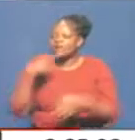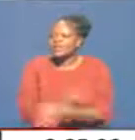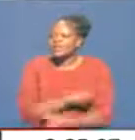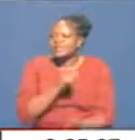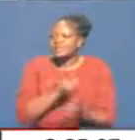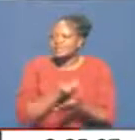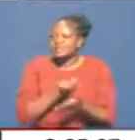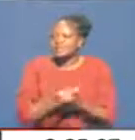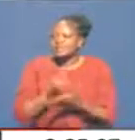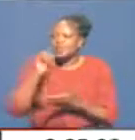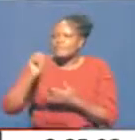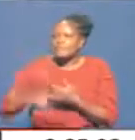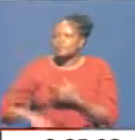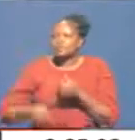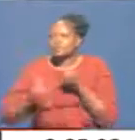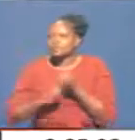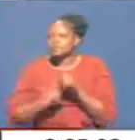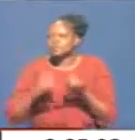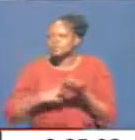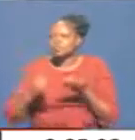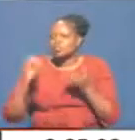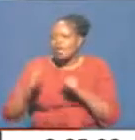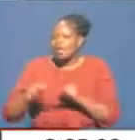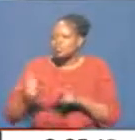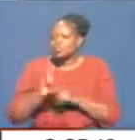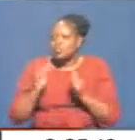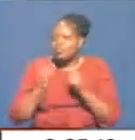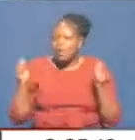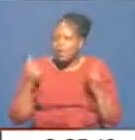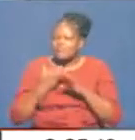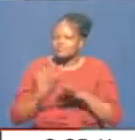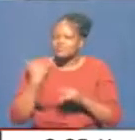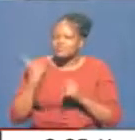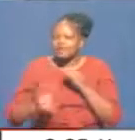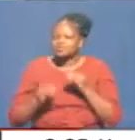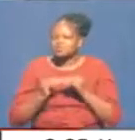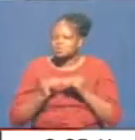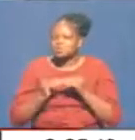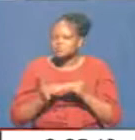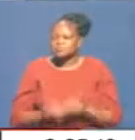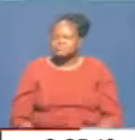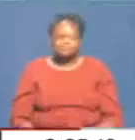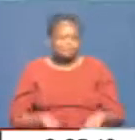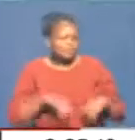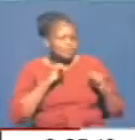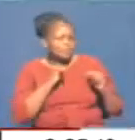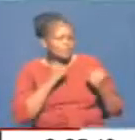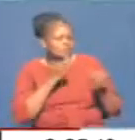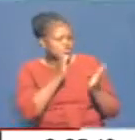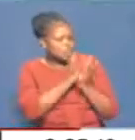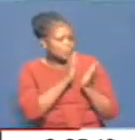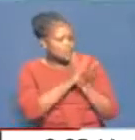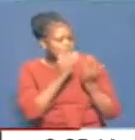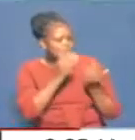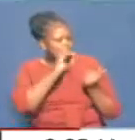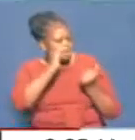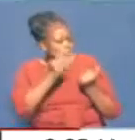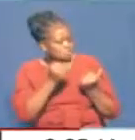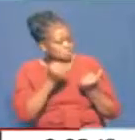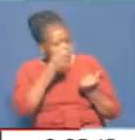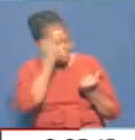a month or 6 weeks, we are able to utilize them before they expire. And how about the storage at the counties? Because right now we are